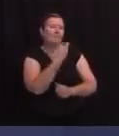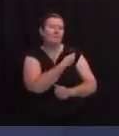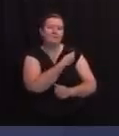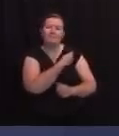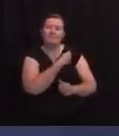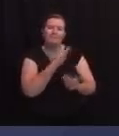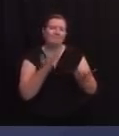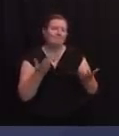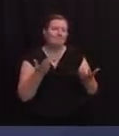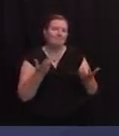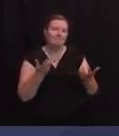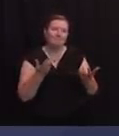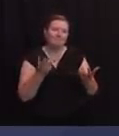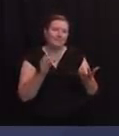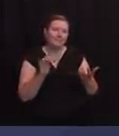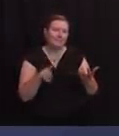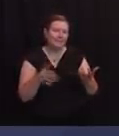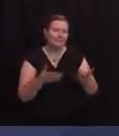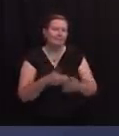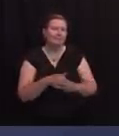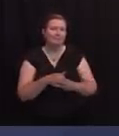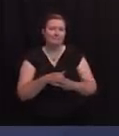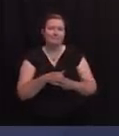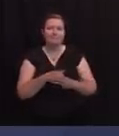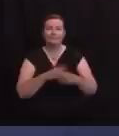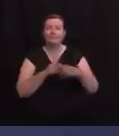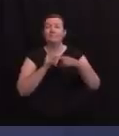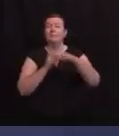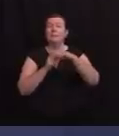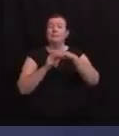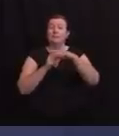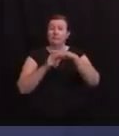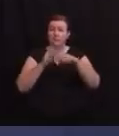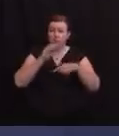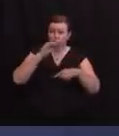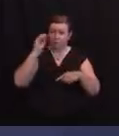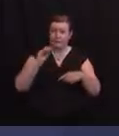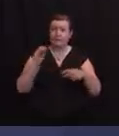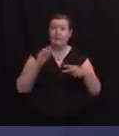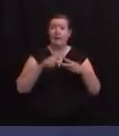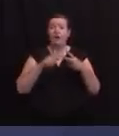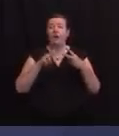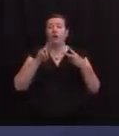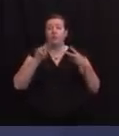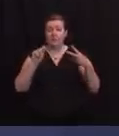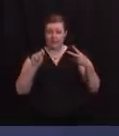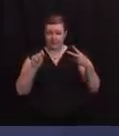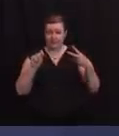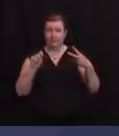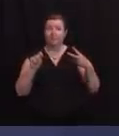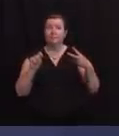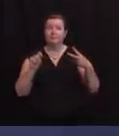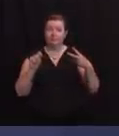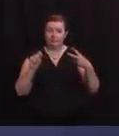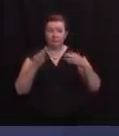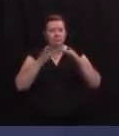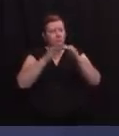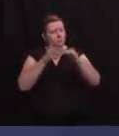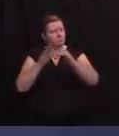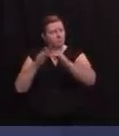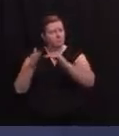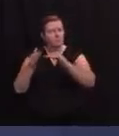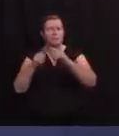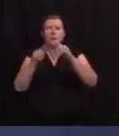Our positivity test rate and case rates were declining, but have now flattened over the next 2 weeks. So again, we will